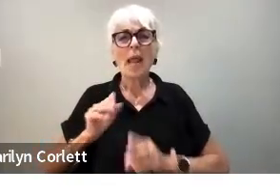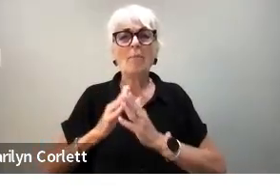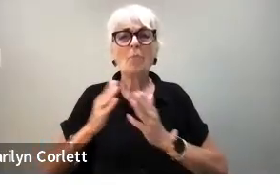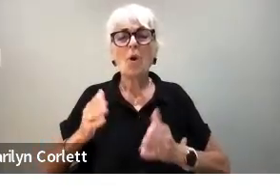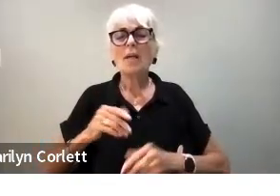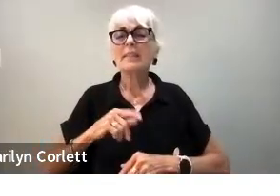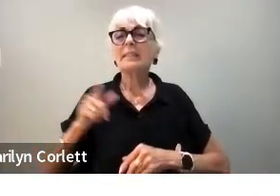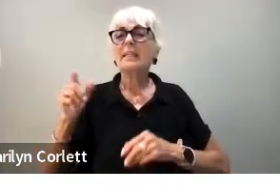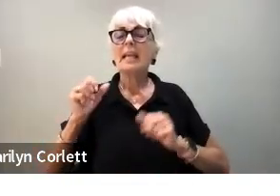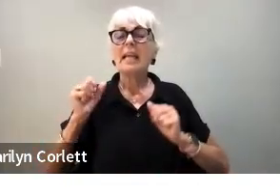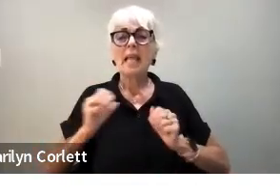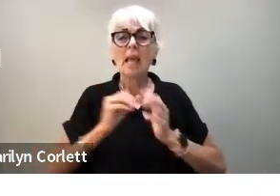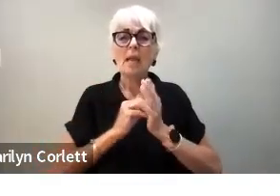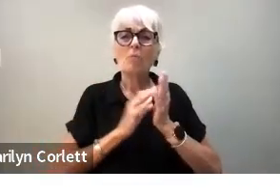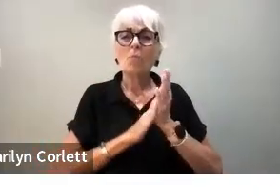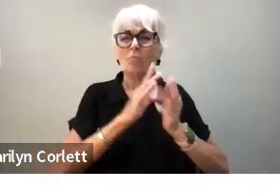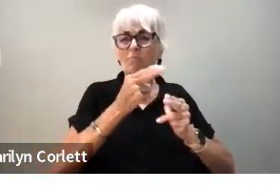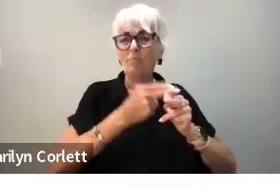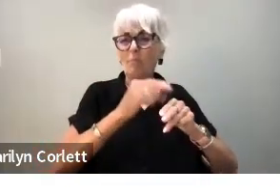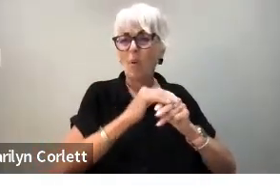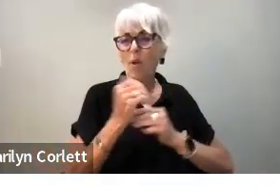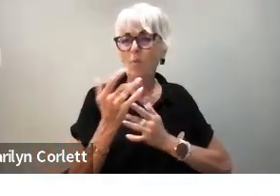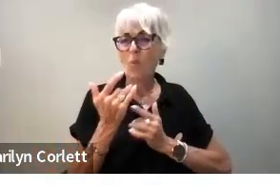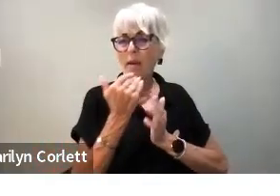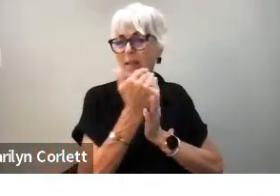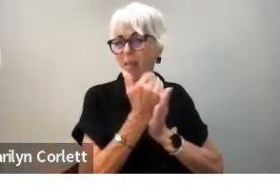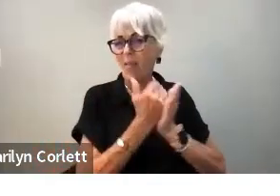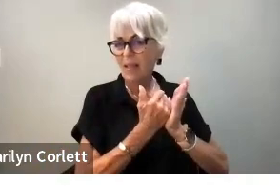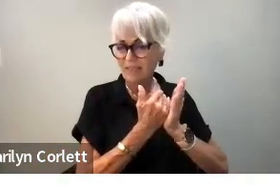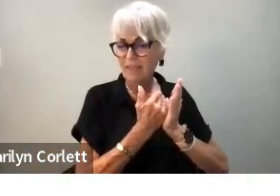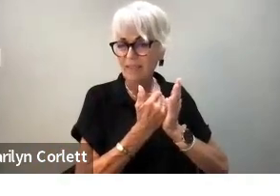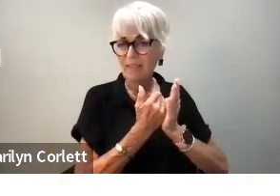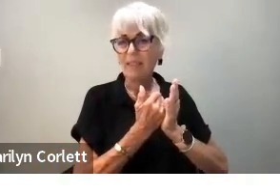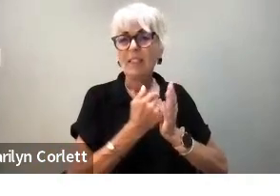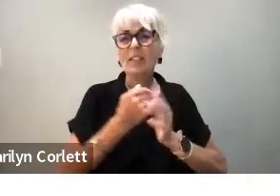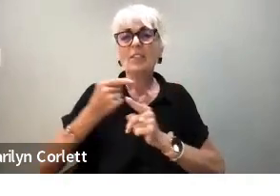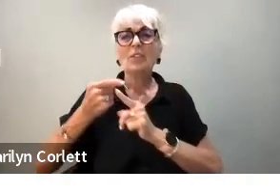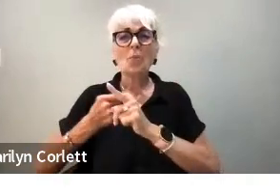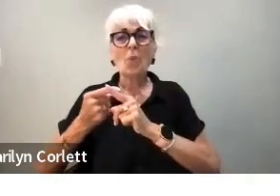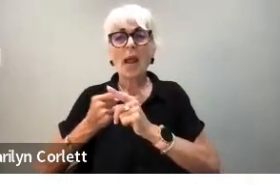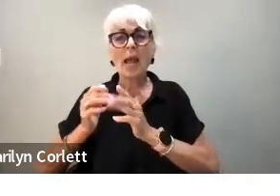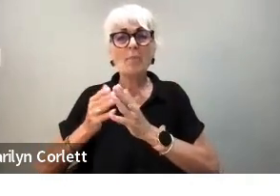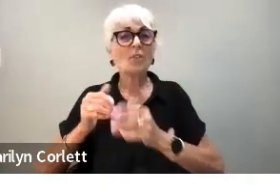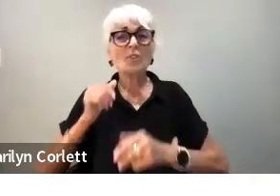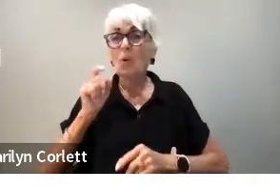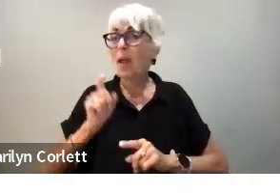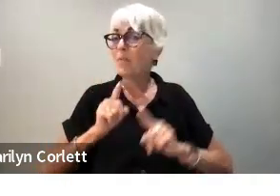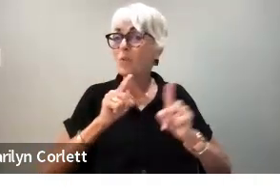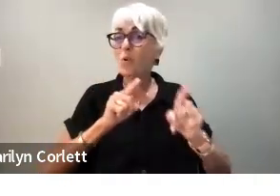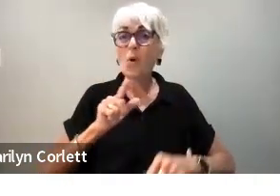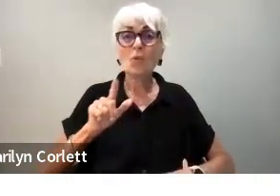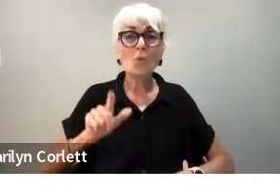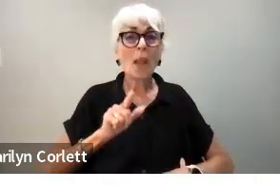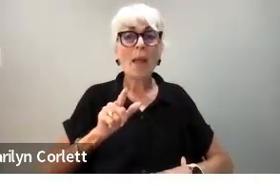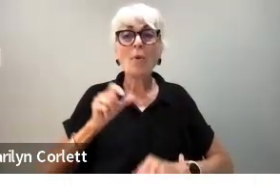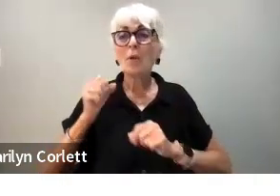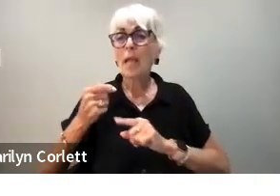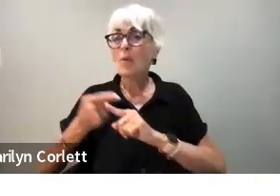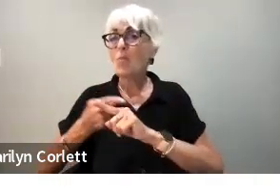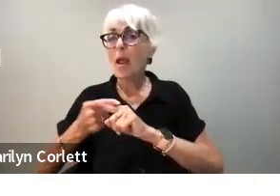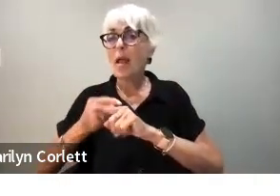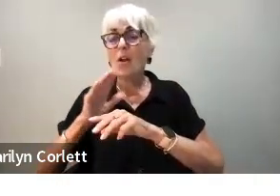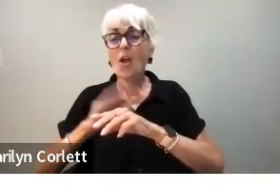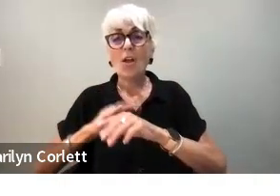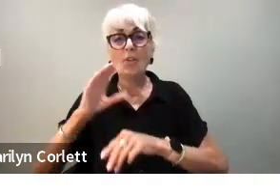waiting lists to rent out books. Um, so you don't even have to go to the library. You can just rent them on your phone or Kindle app